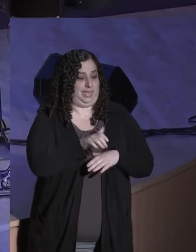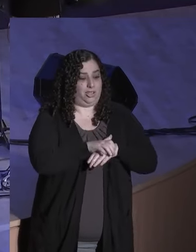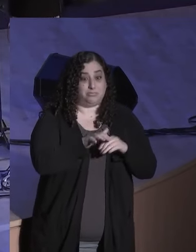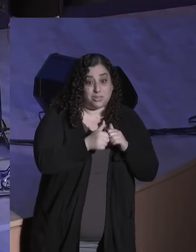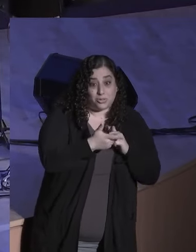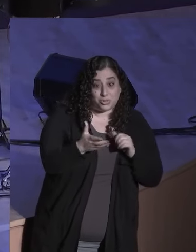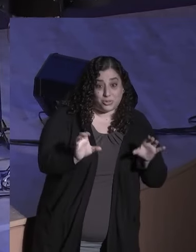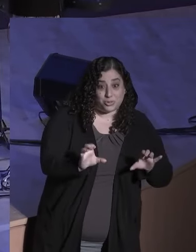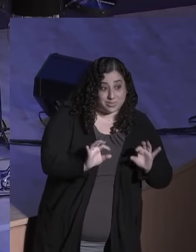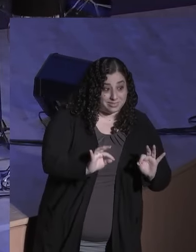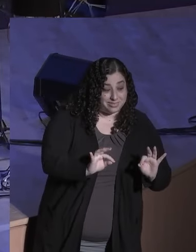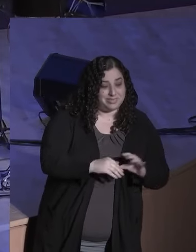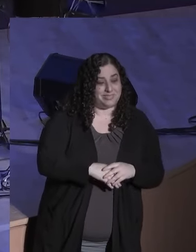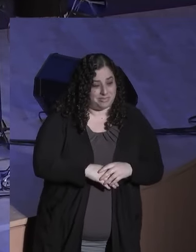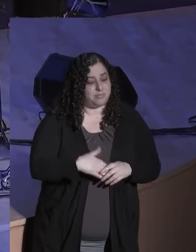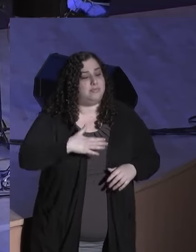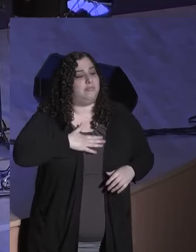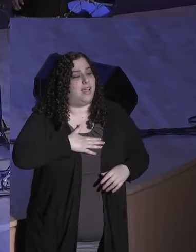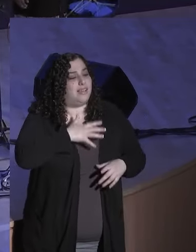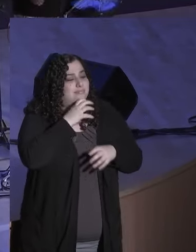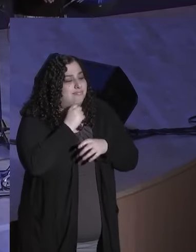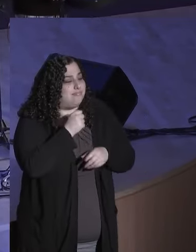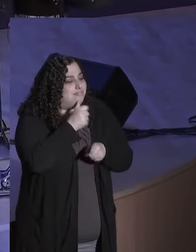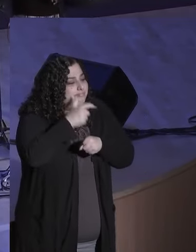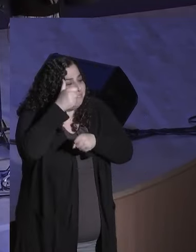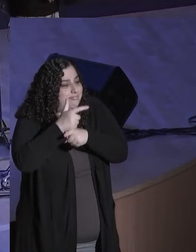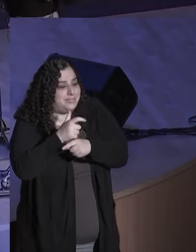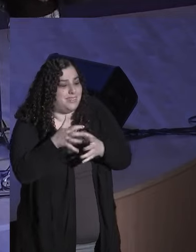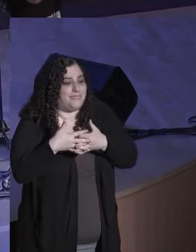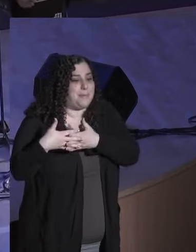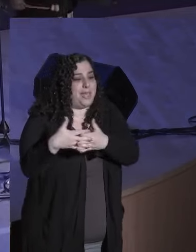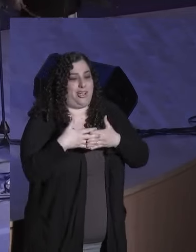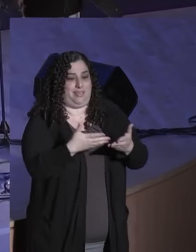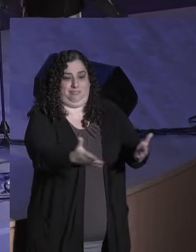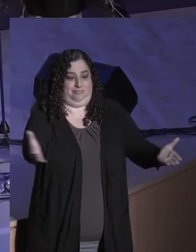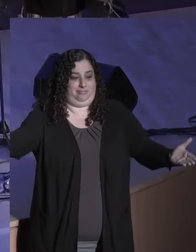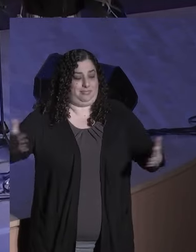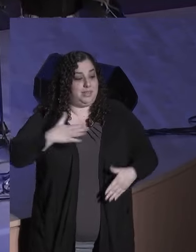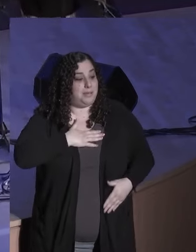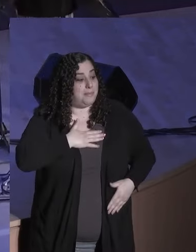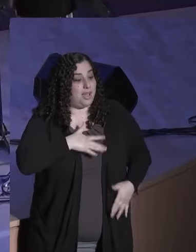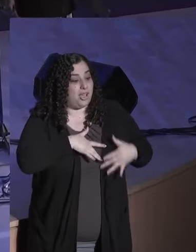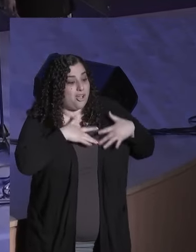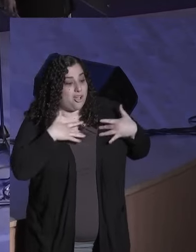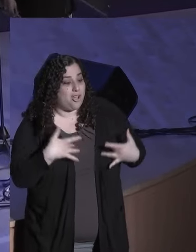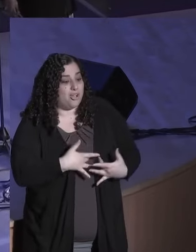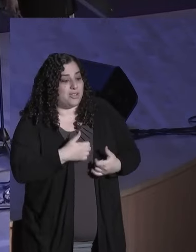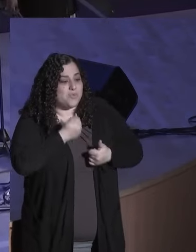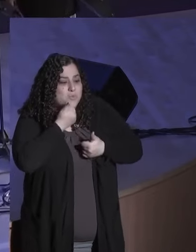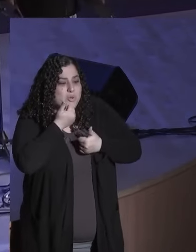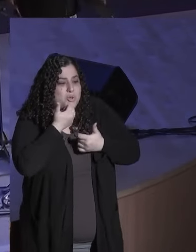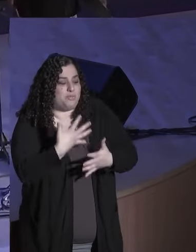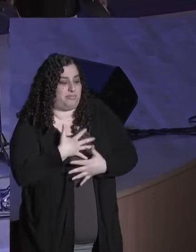My brothers and sisters of America, I welcome you. It warms my heart that we are here in the nation's capital. Kwe